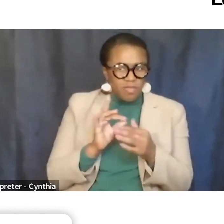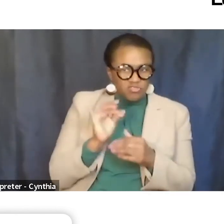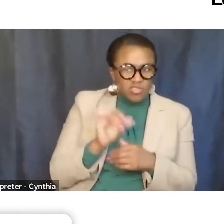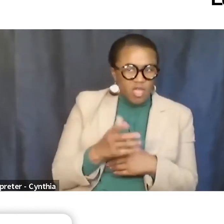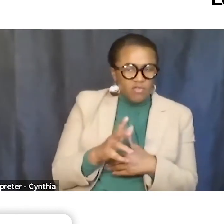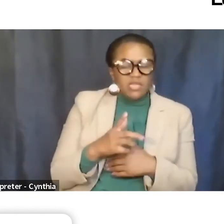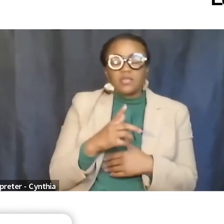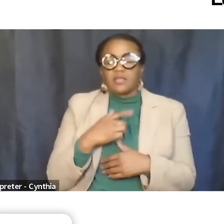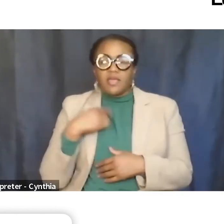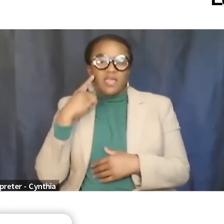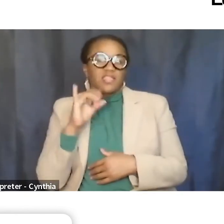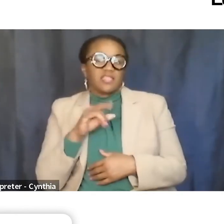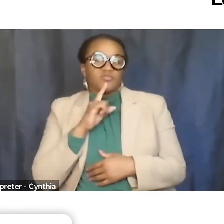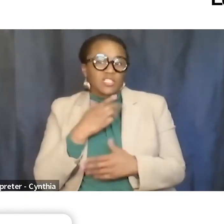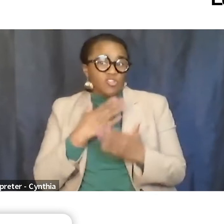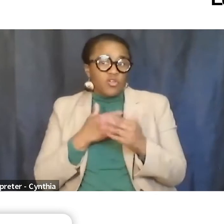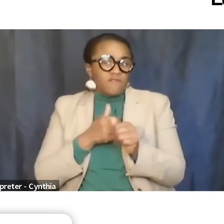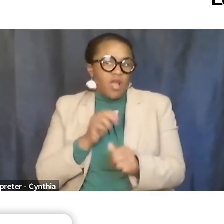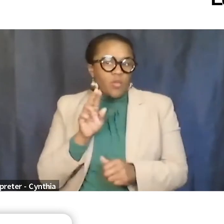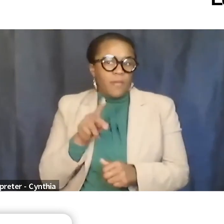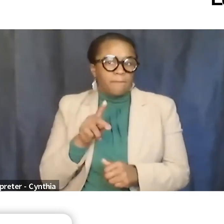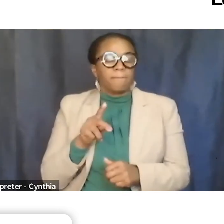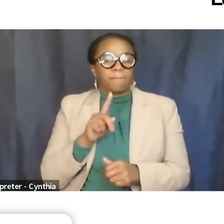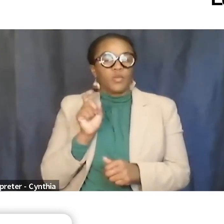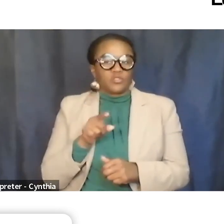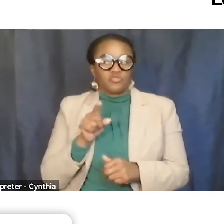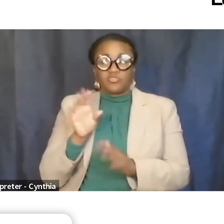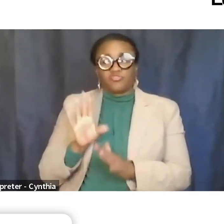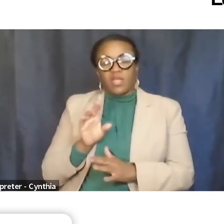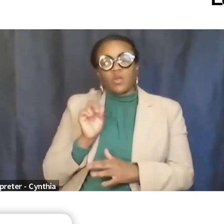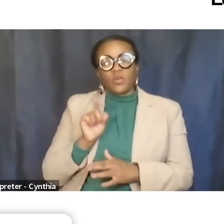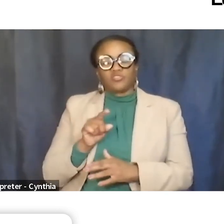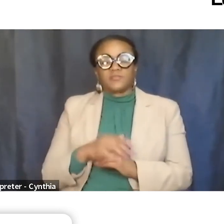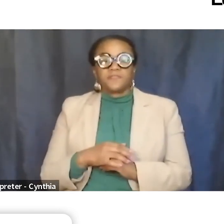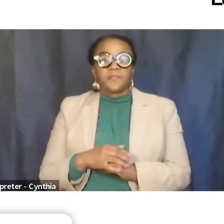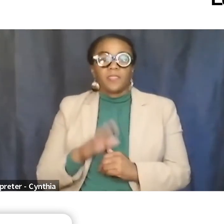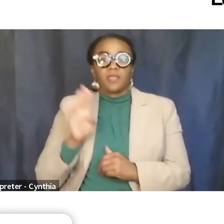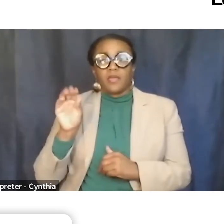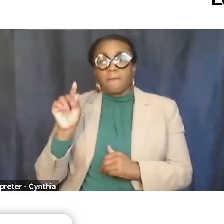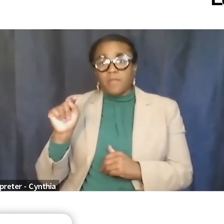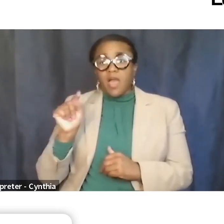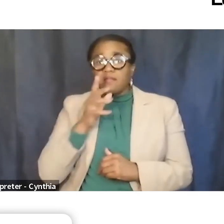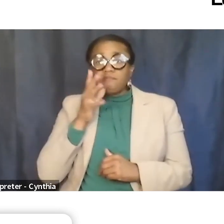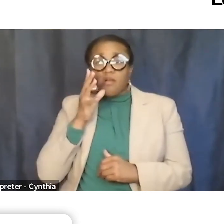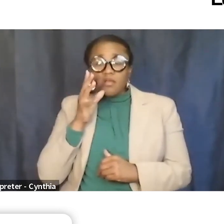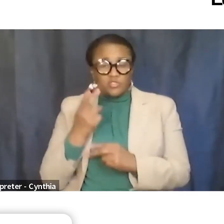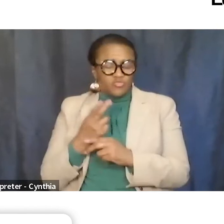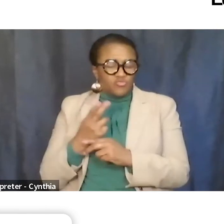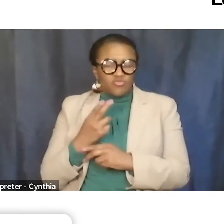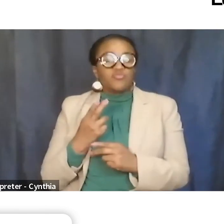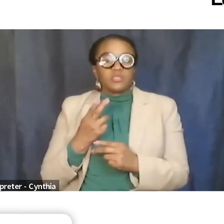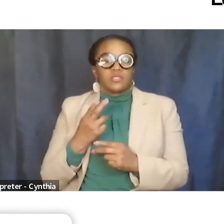a good follow-up. Yeah, that's a really great question. Now, bot farms and the way that they're used, I